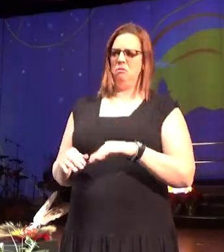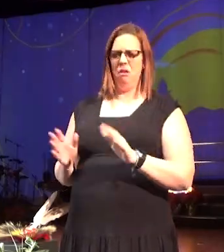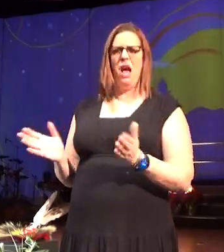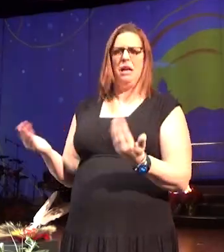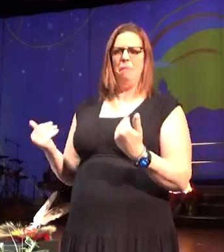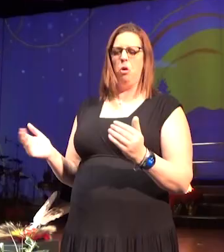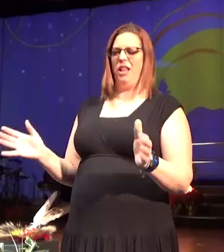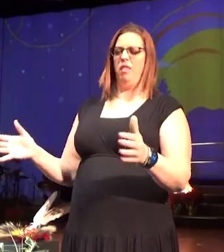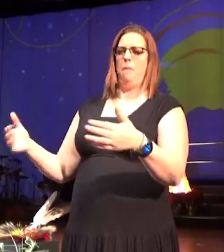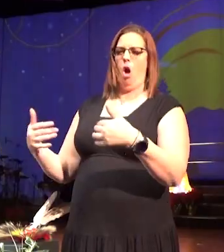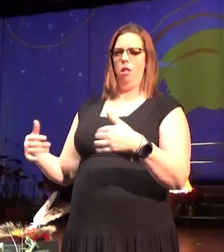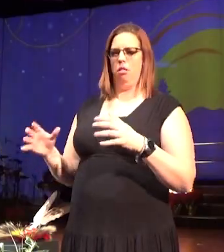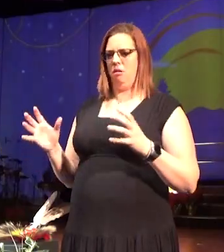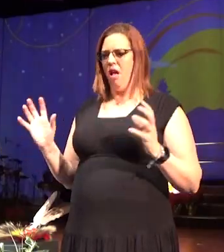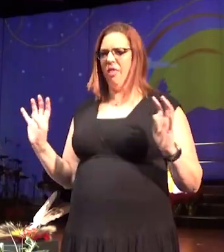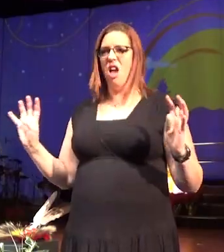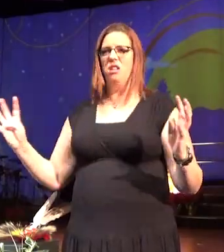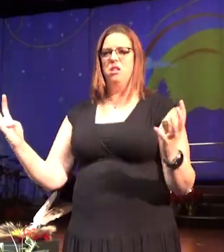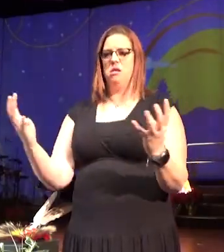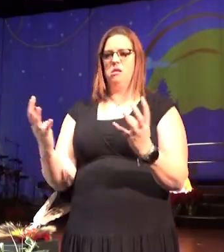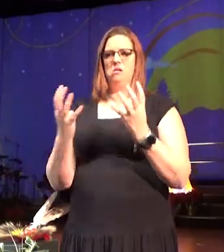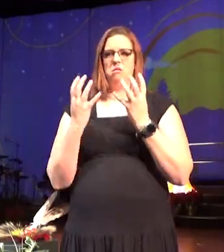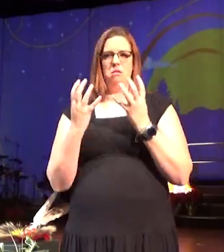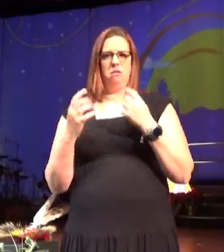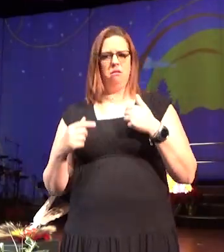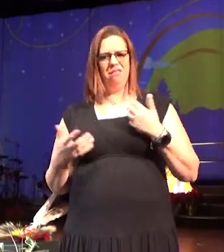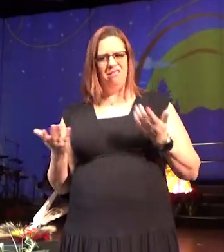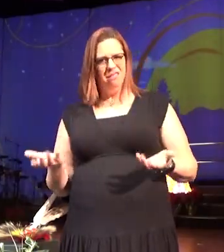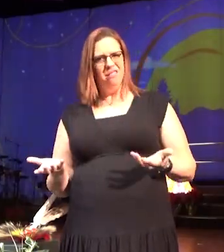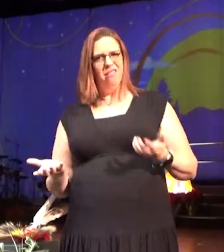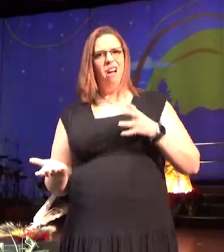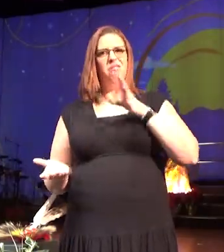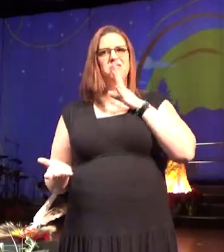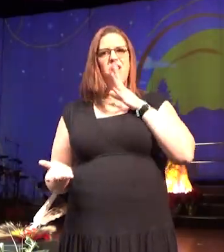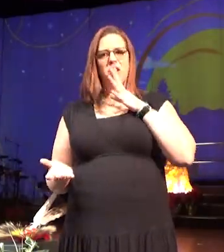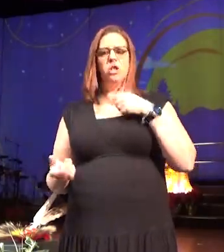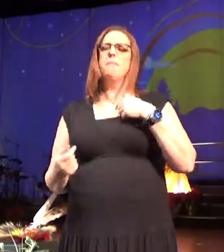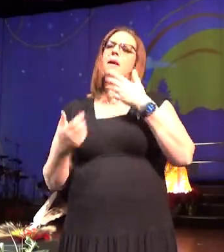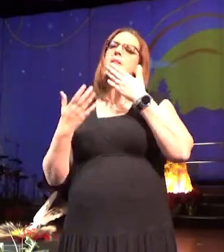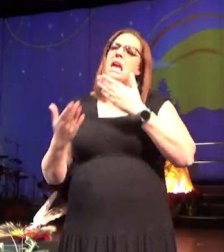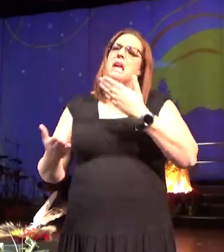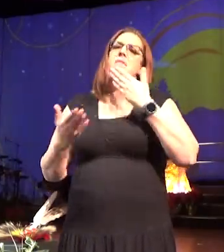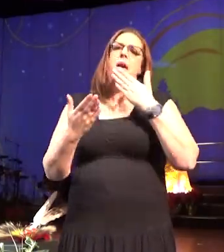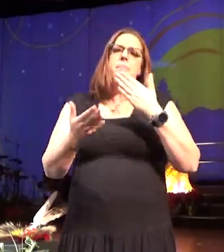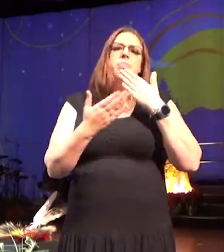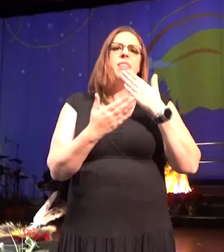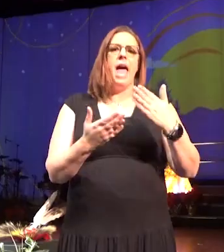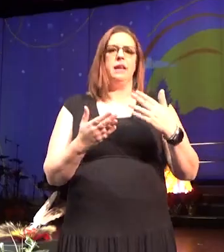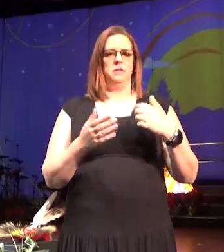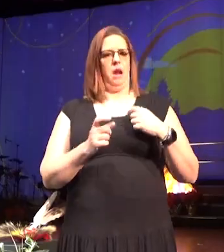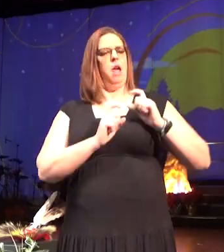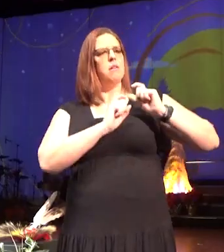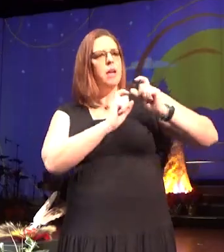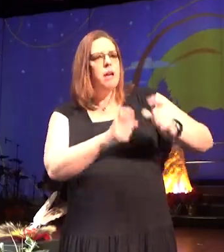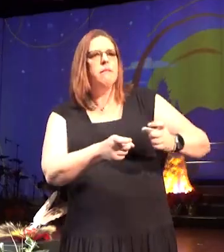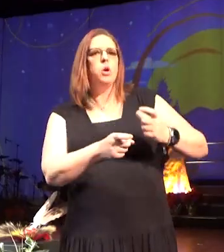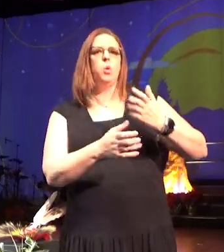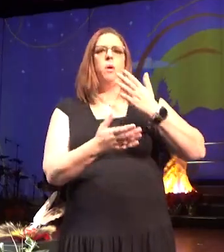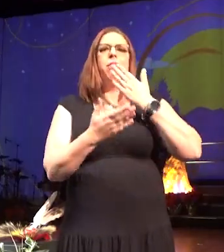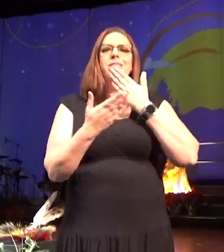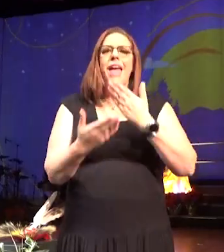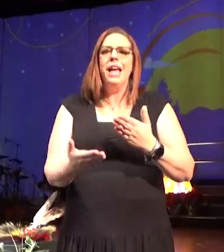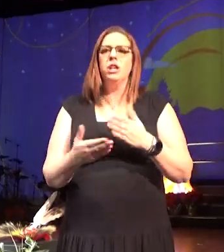all together. And I stood in front of them and I talked to them and I gave them thanks. And I gave them all gifts of thank you,